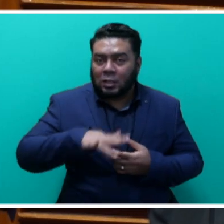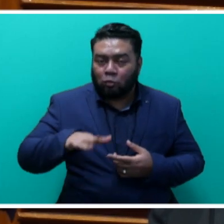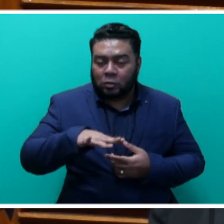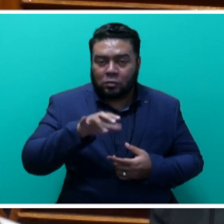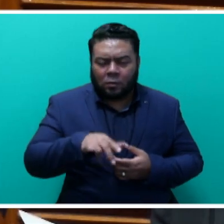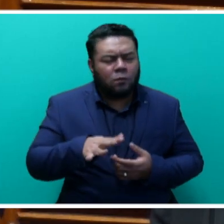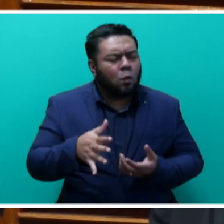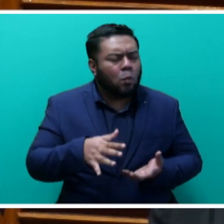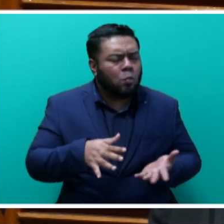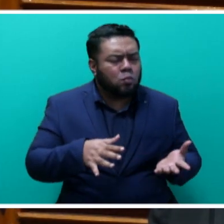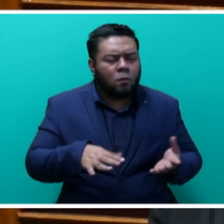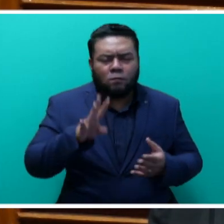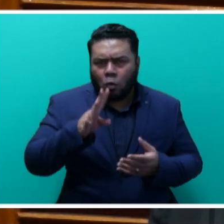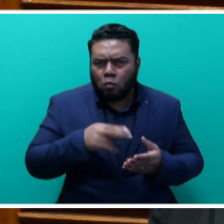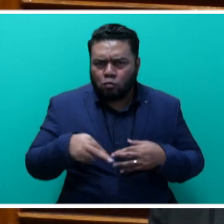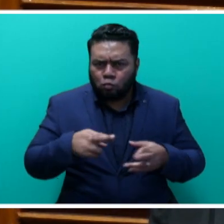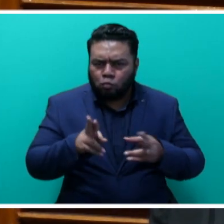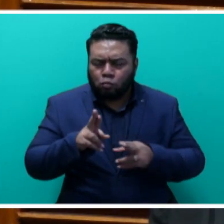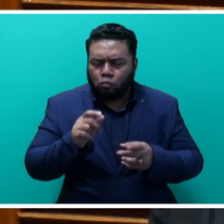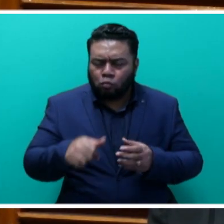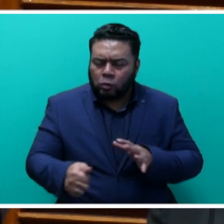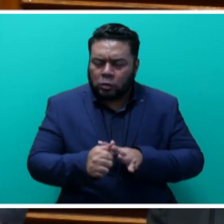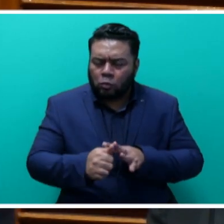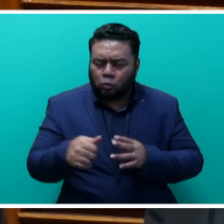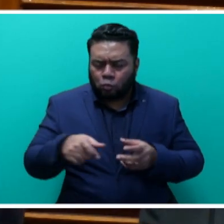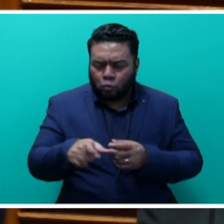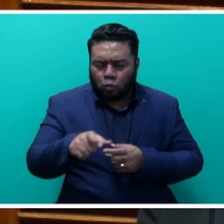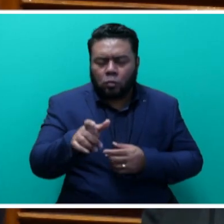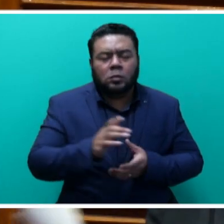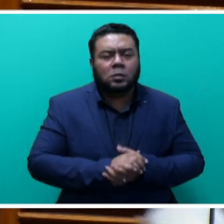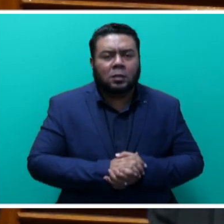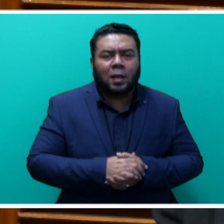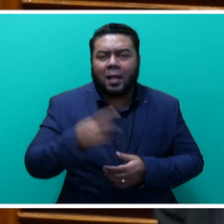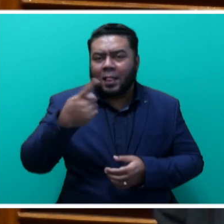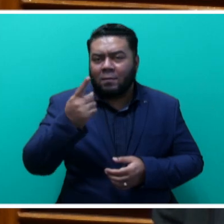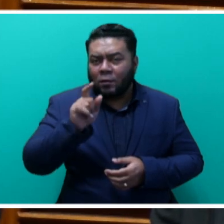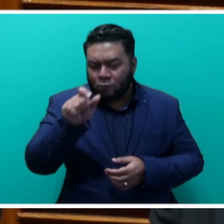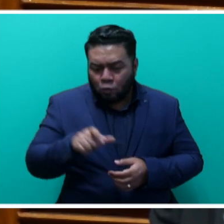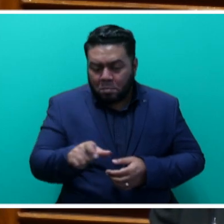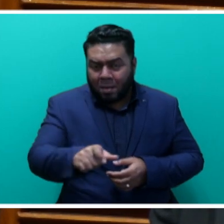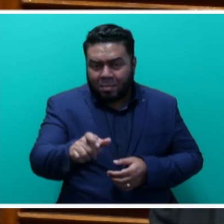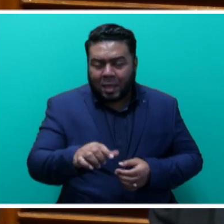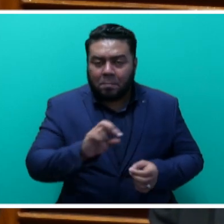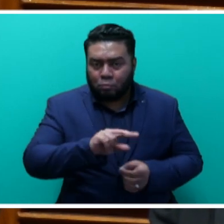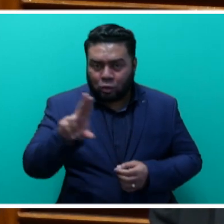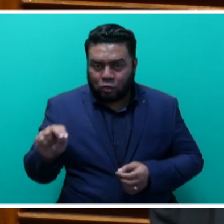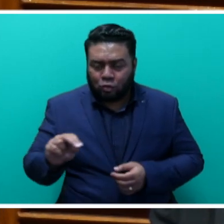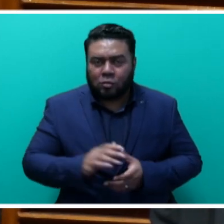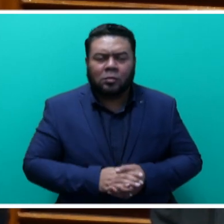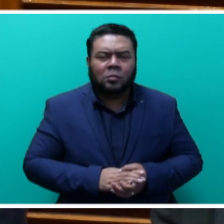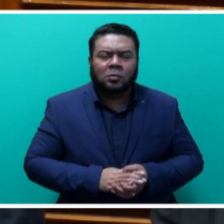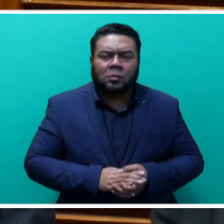4 new access roads, 4 repairs and upgrading of existing roads, 11 footpaths and footbridges, which